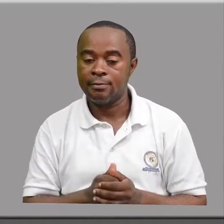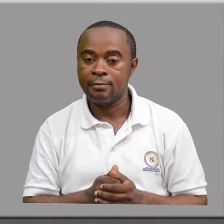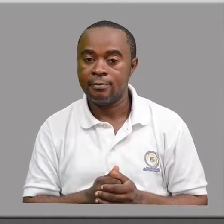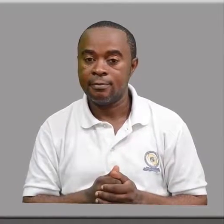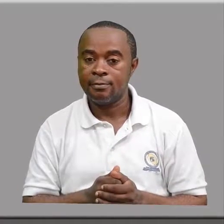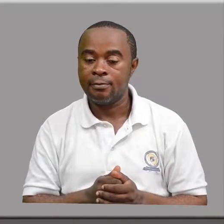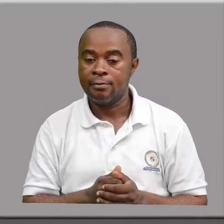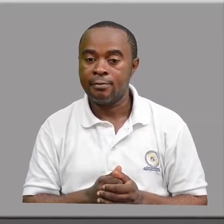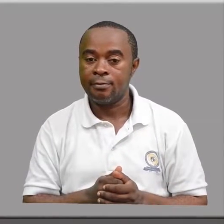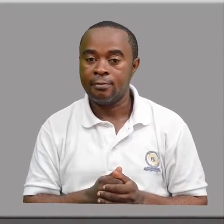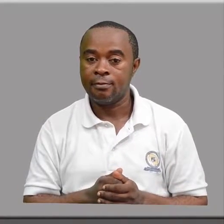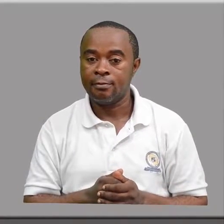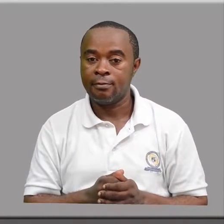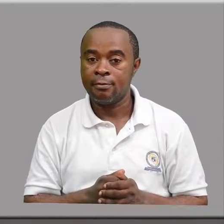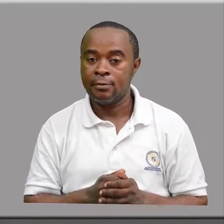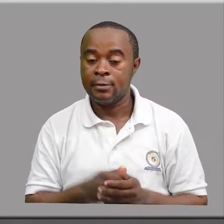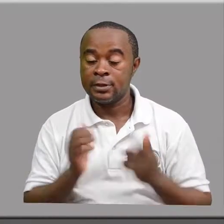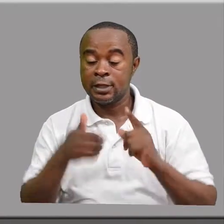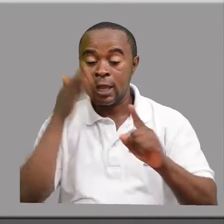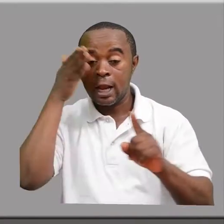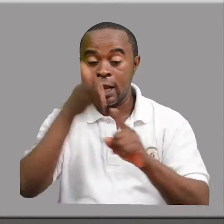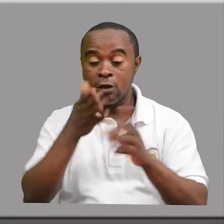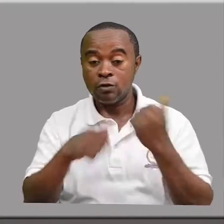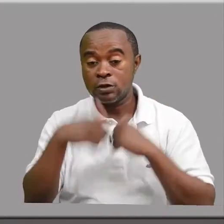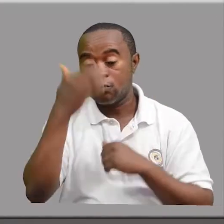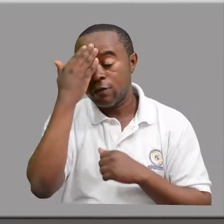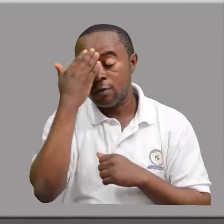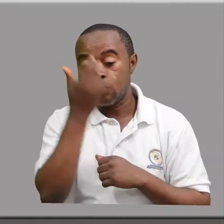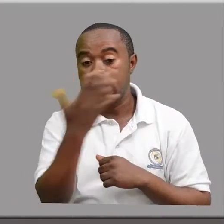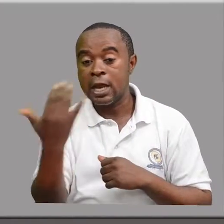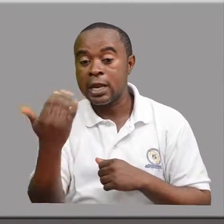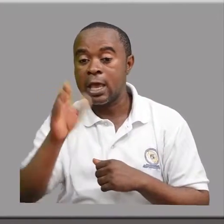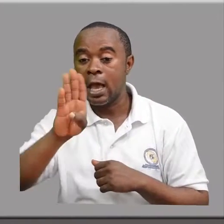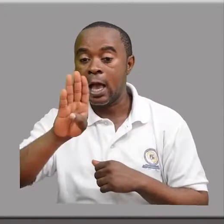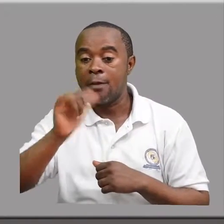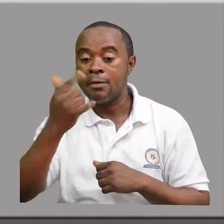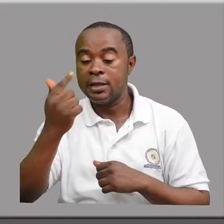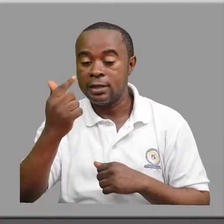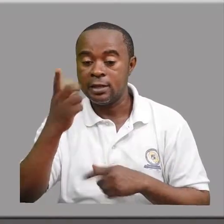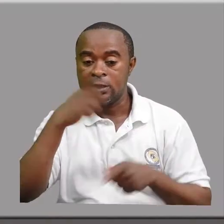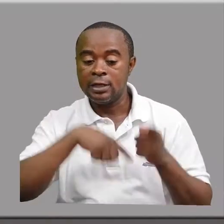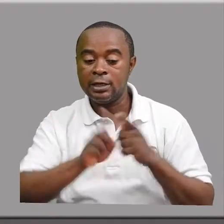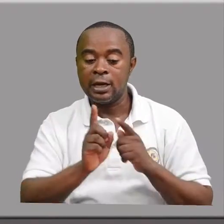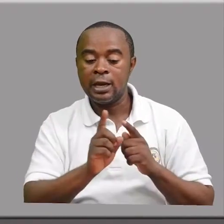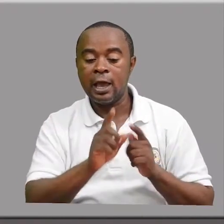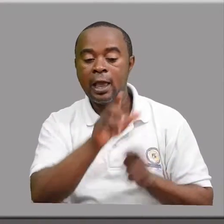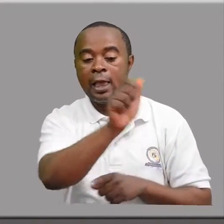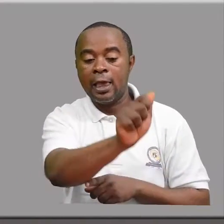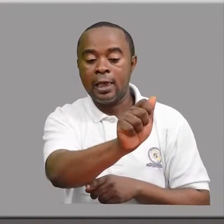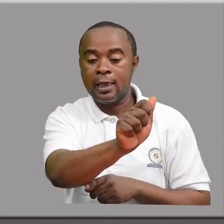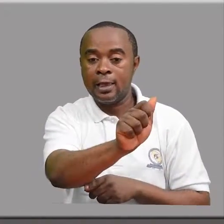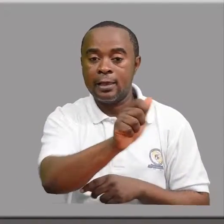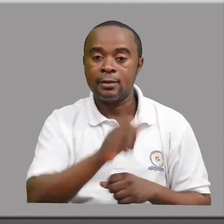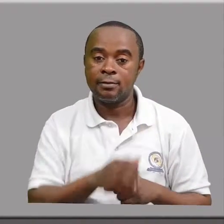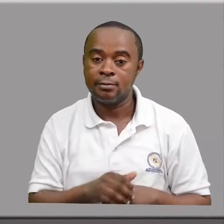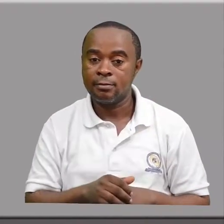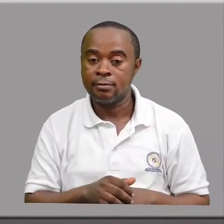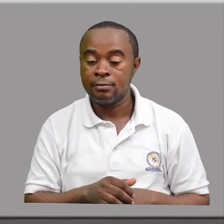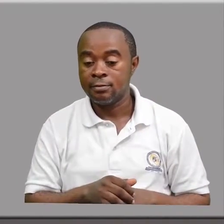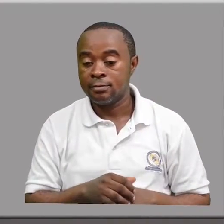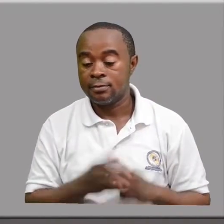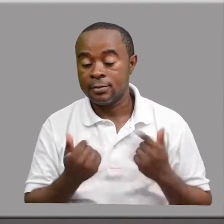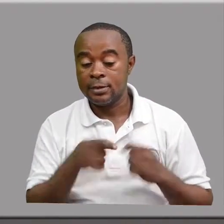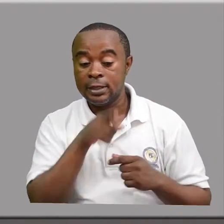the number of bits used to define the network on the class A. So if we take 8 bits that